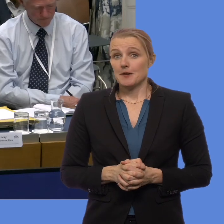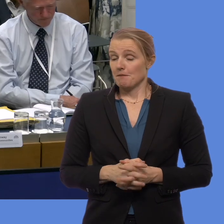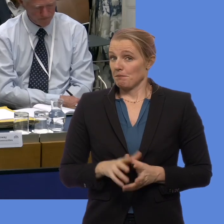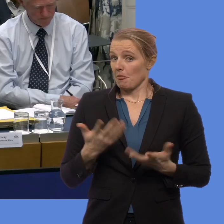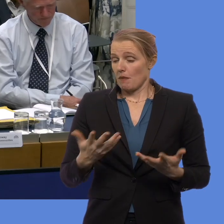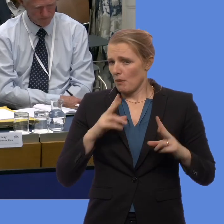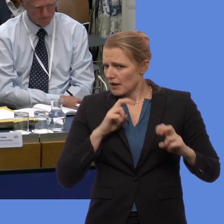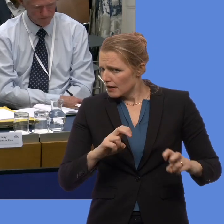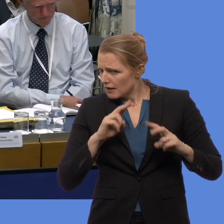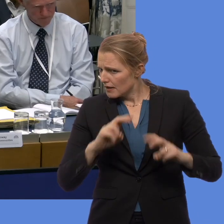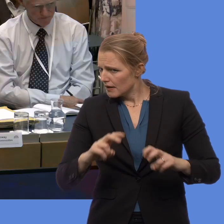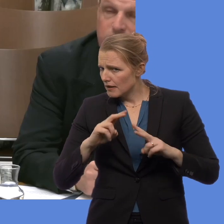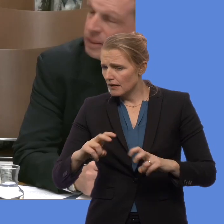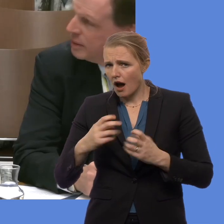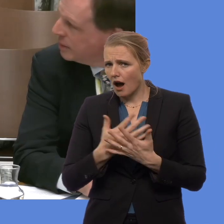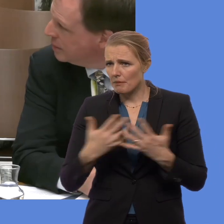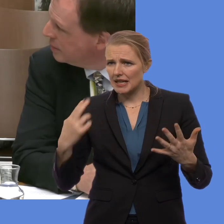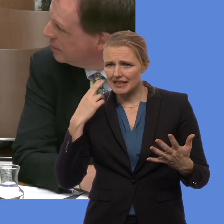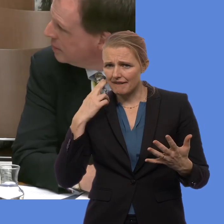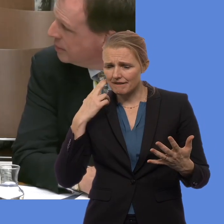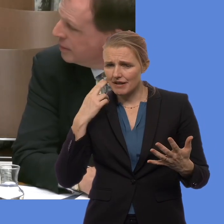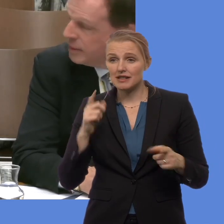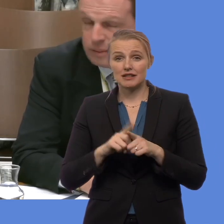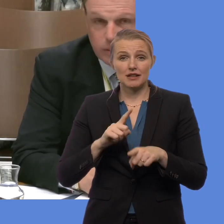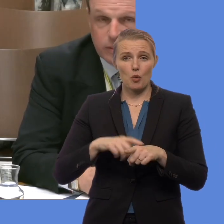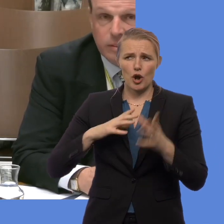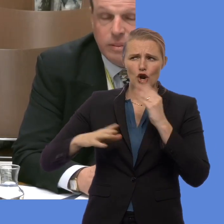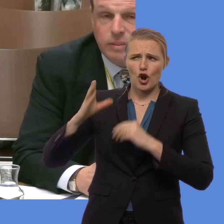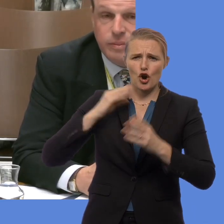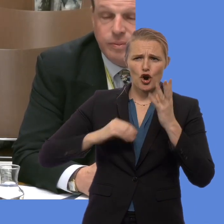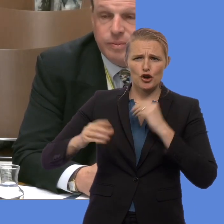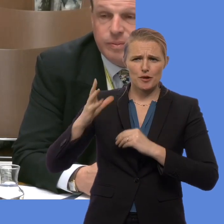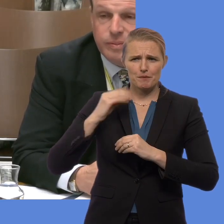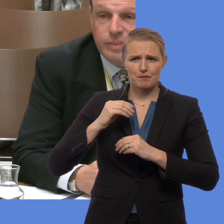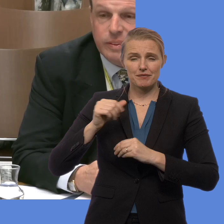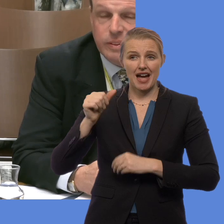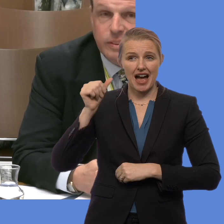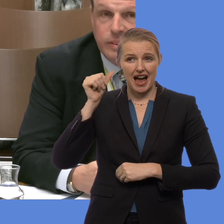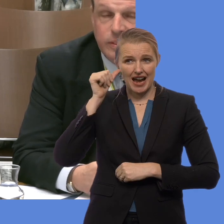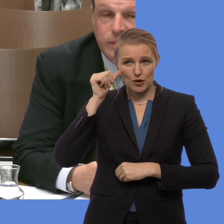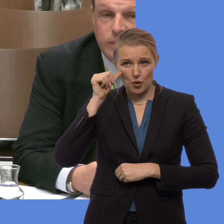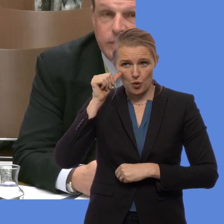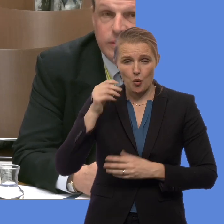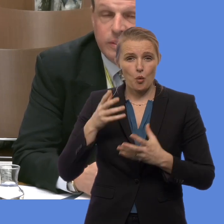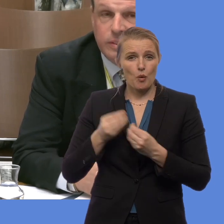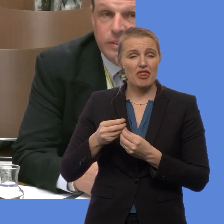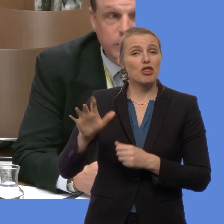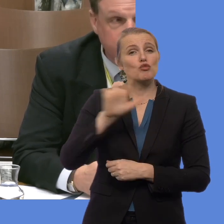out is looking and learning lessons across the piece. Certainly with the regional communication support service